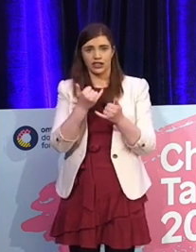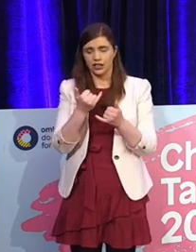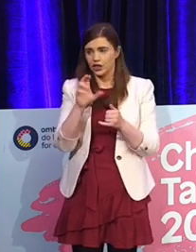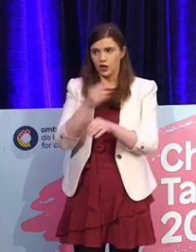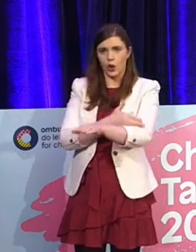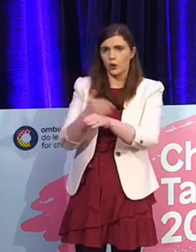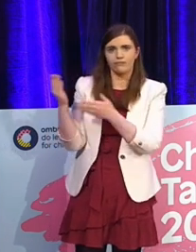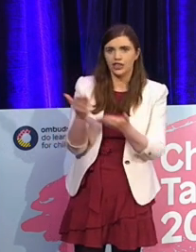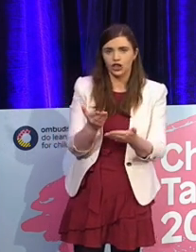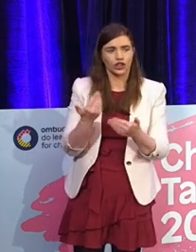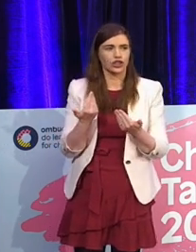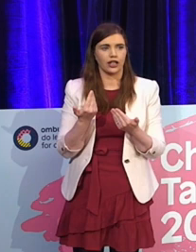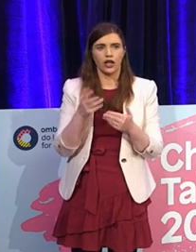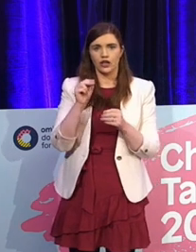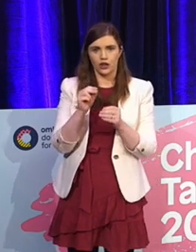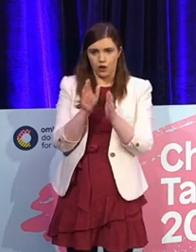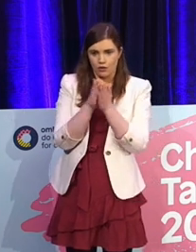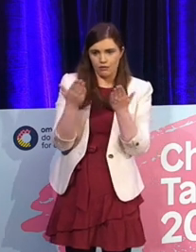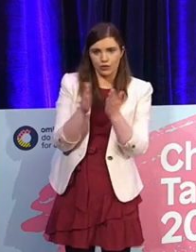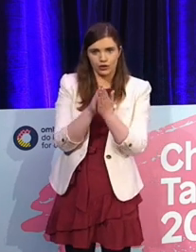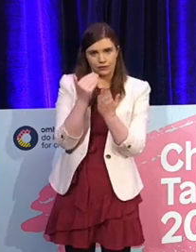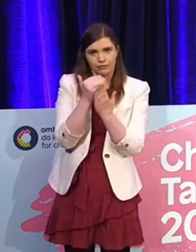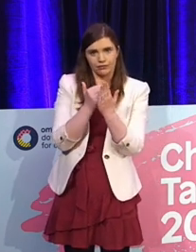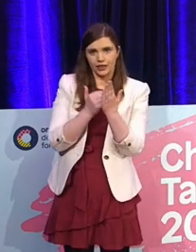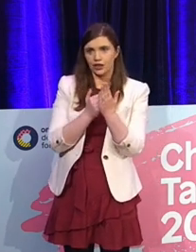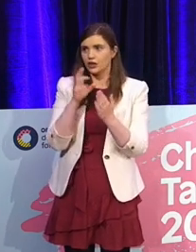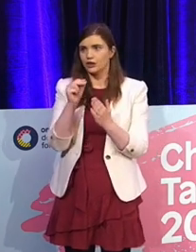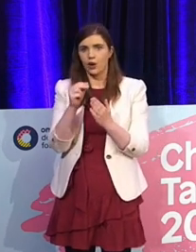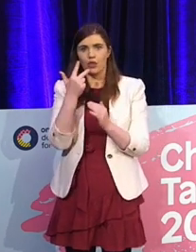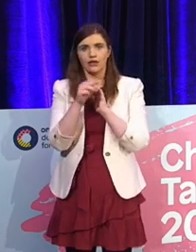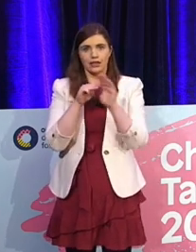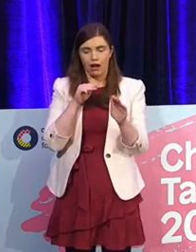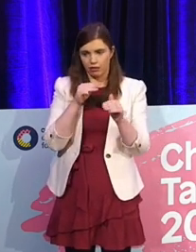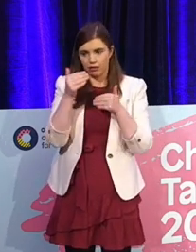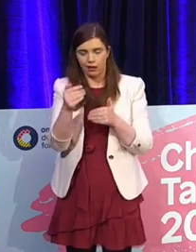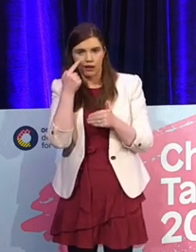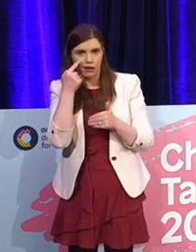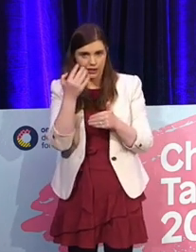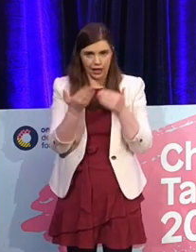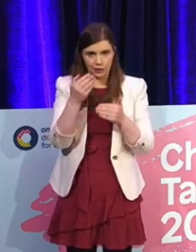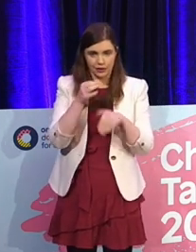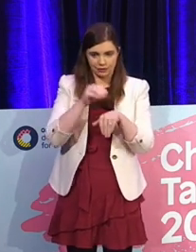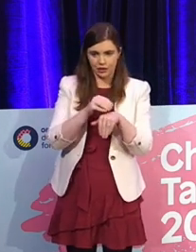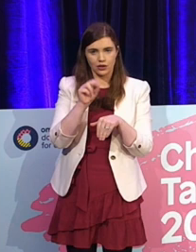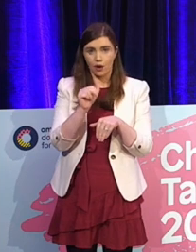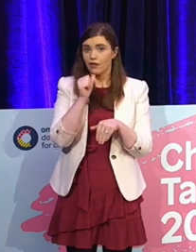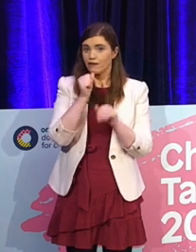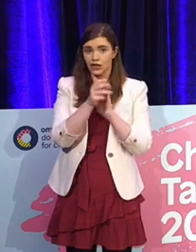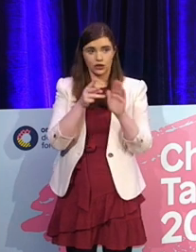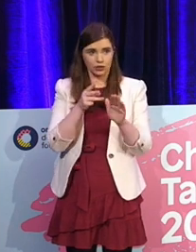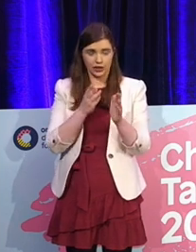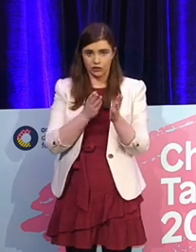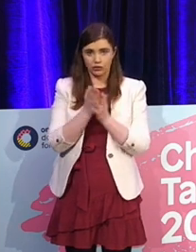induction, there's no playbook, there's no 3 months probation. You have to hit the ground running. Very first week, all I wanted to do,